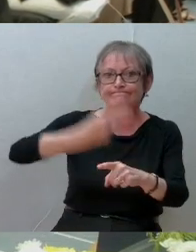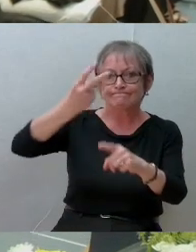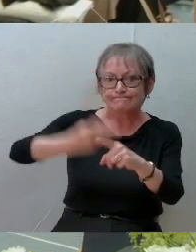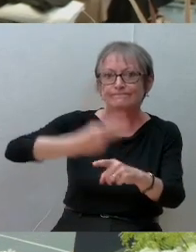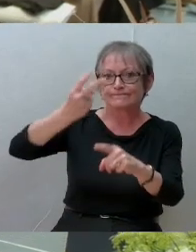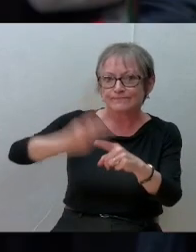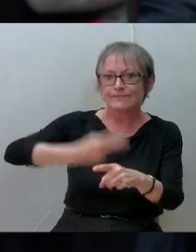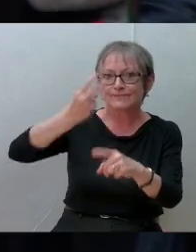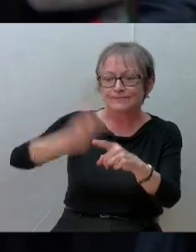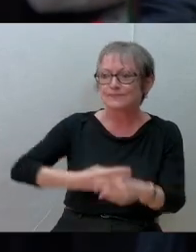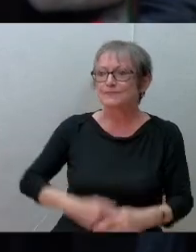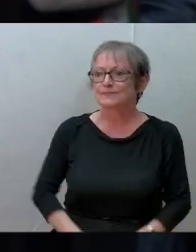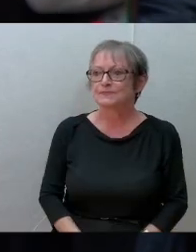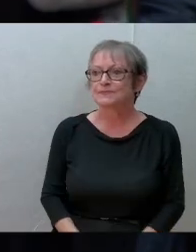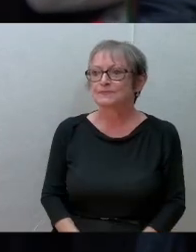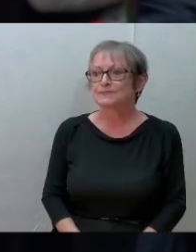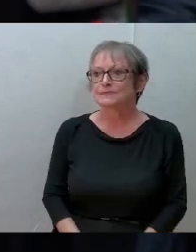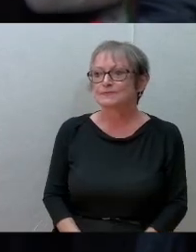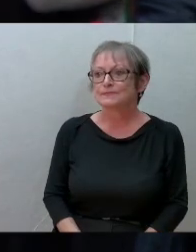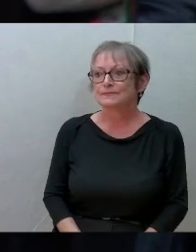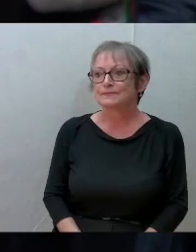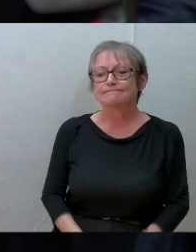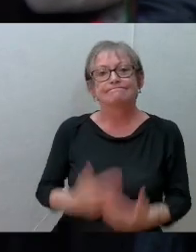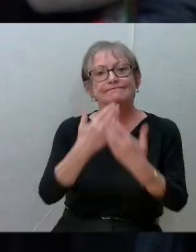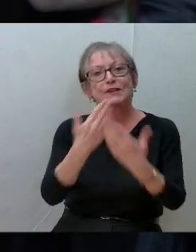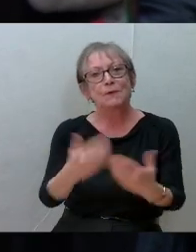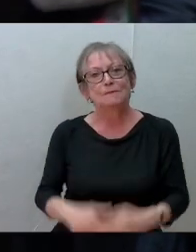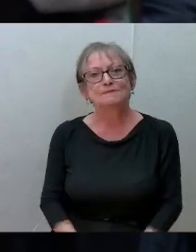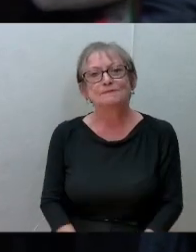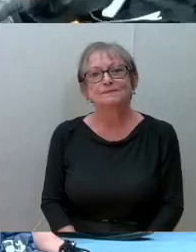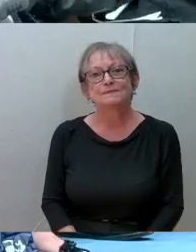it clear. Refugees are welcome here. Thank you.